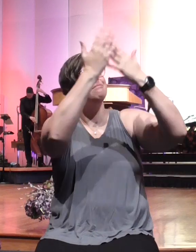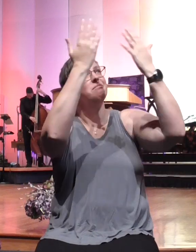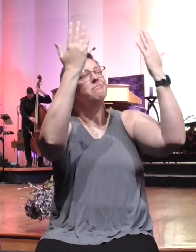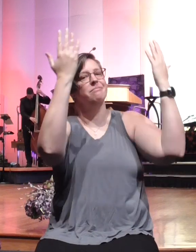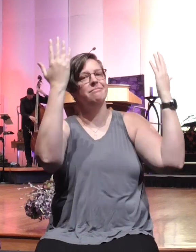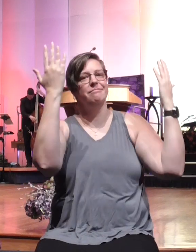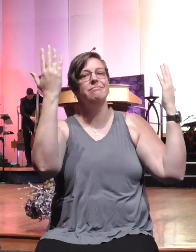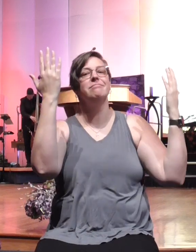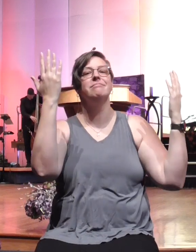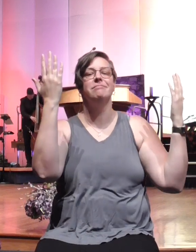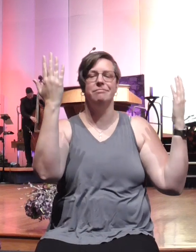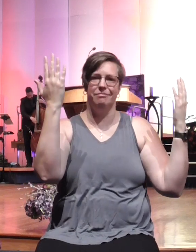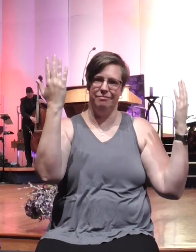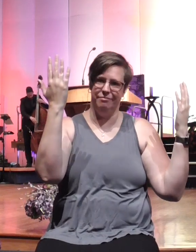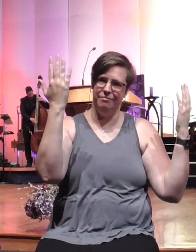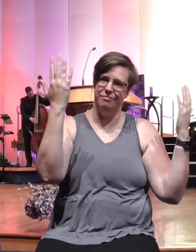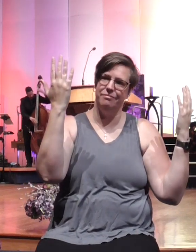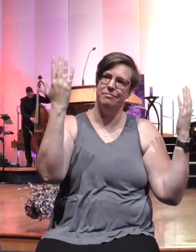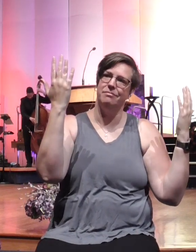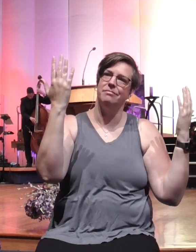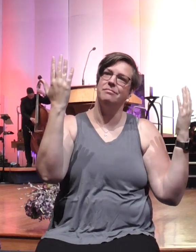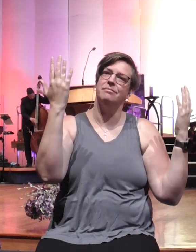sky,